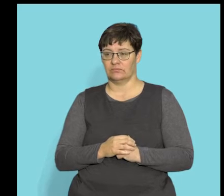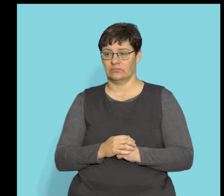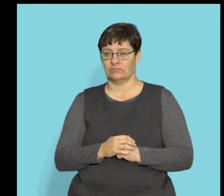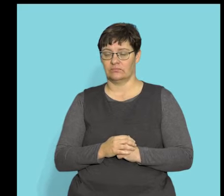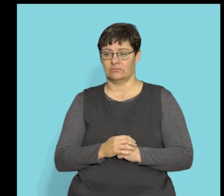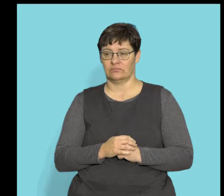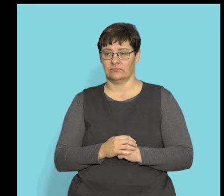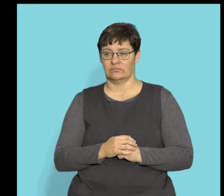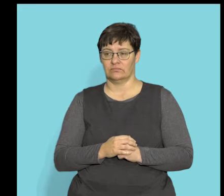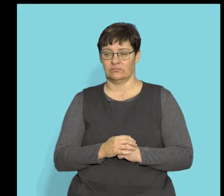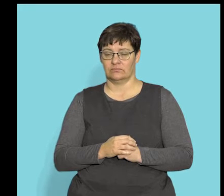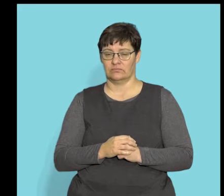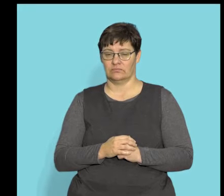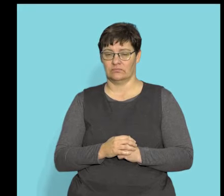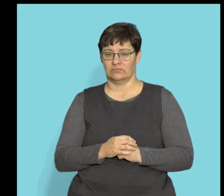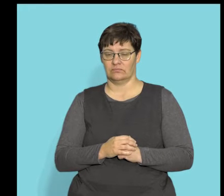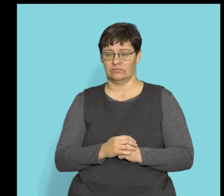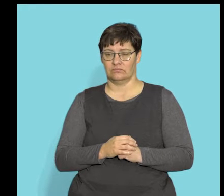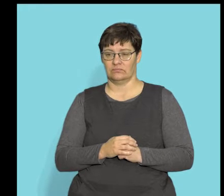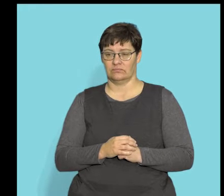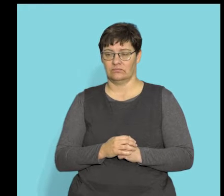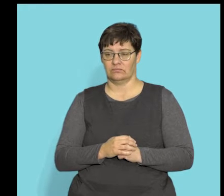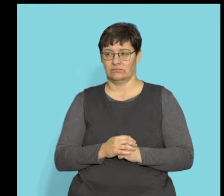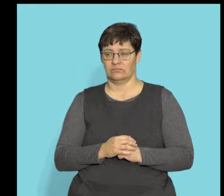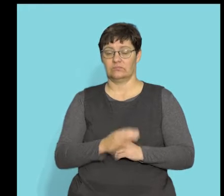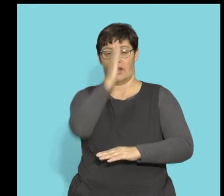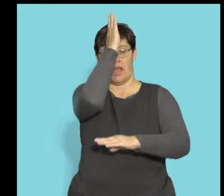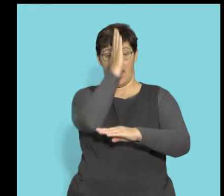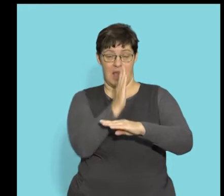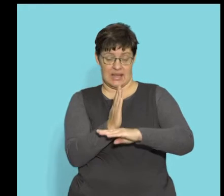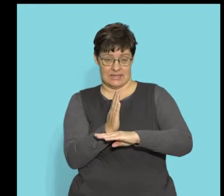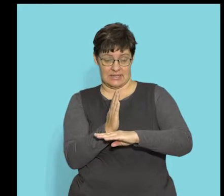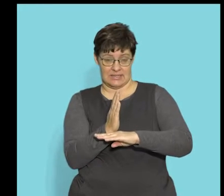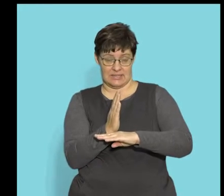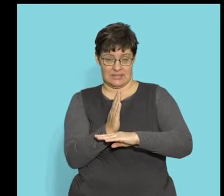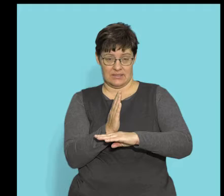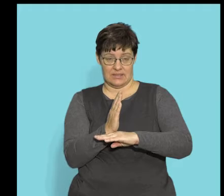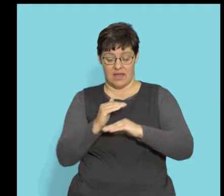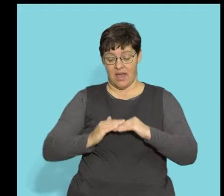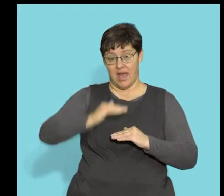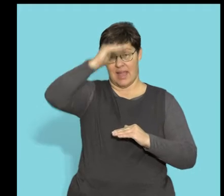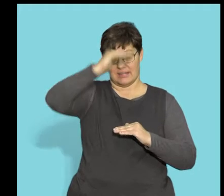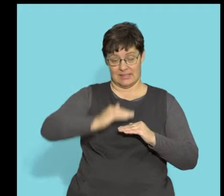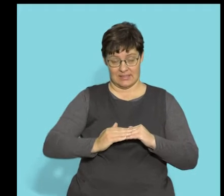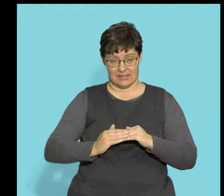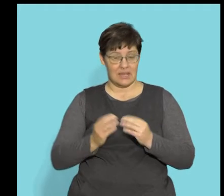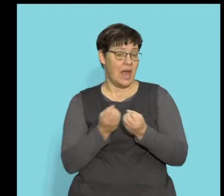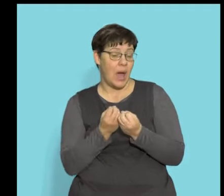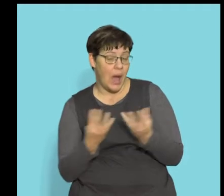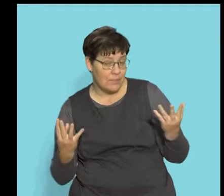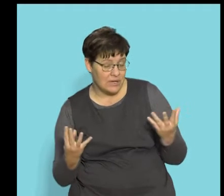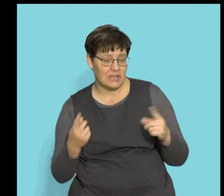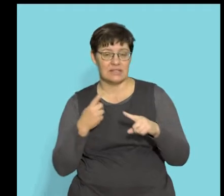Length times breadth will be 4 times 4. And then we are going to